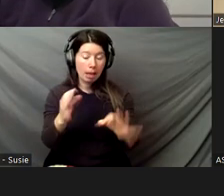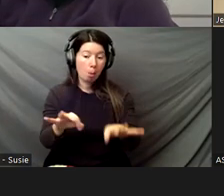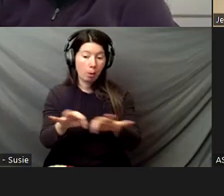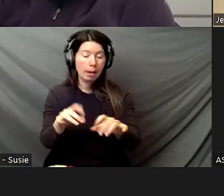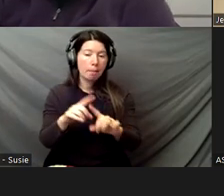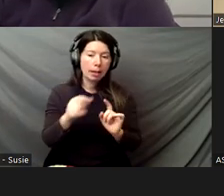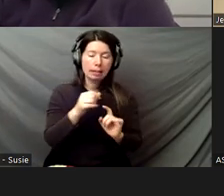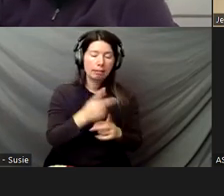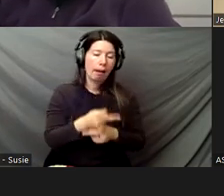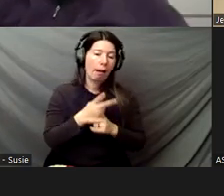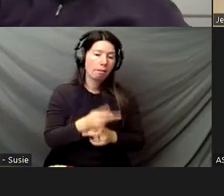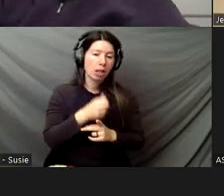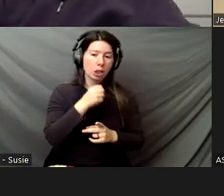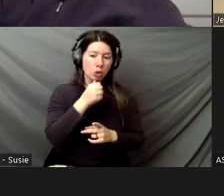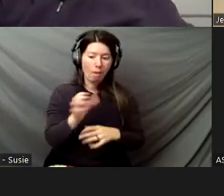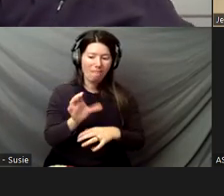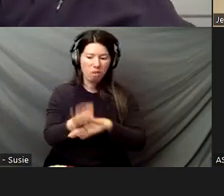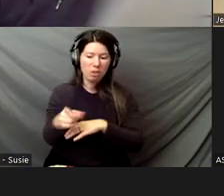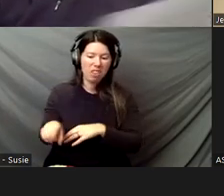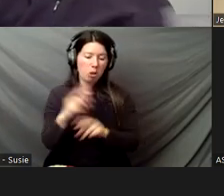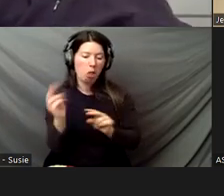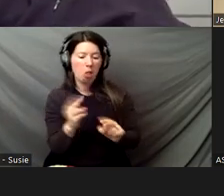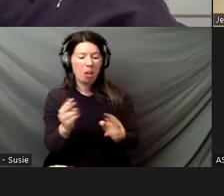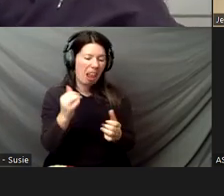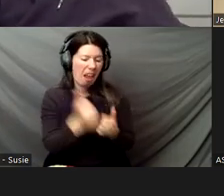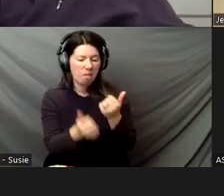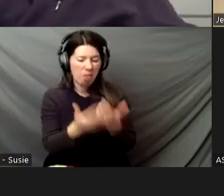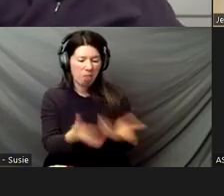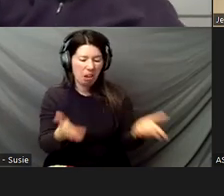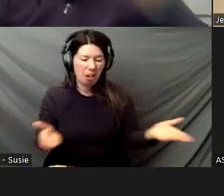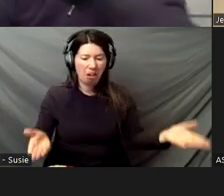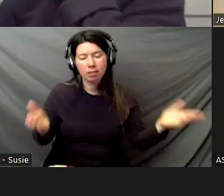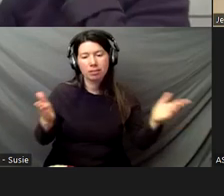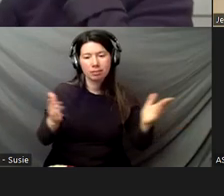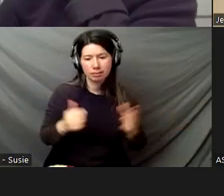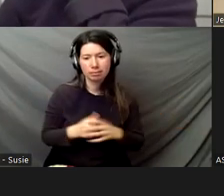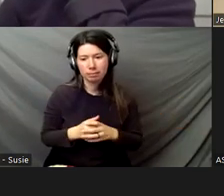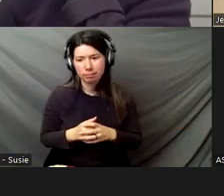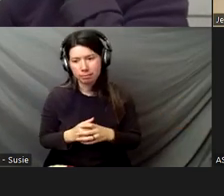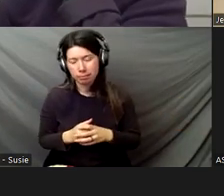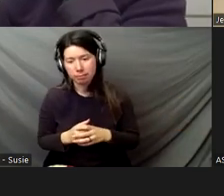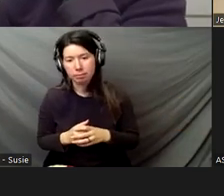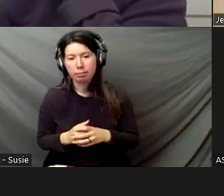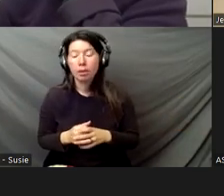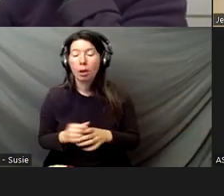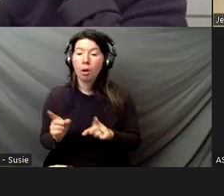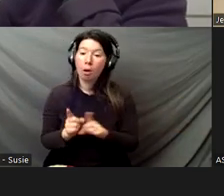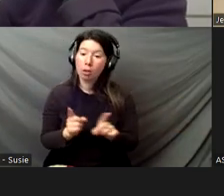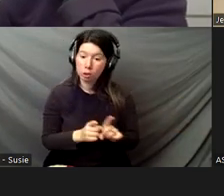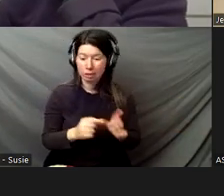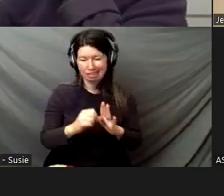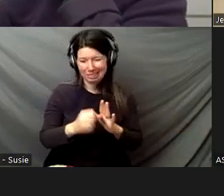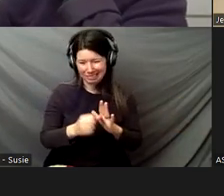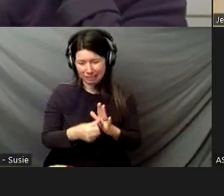to force them to look at every single thing unless that's deemed useful. I would highlight the use